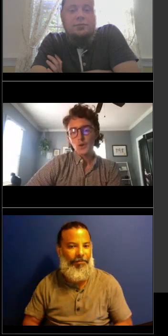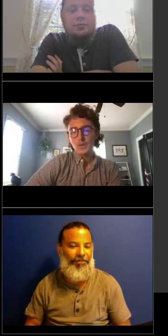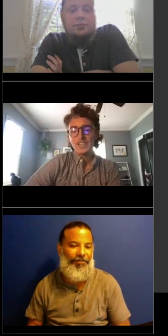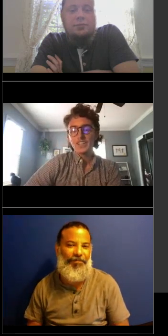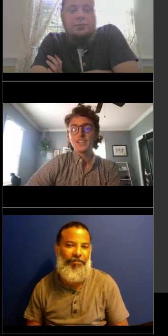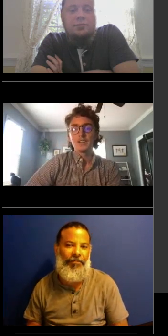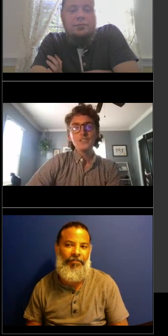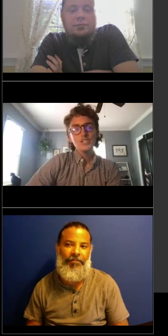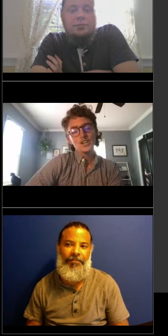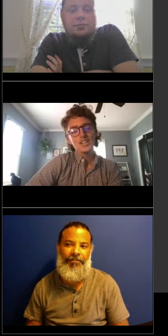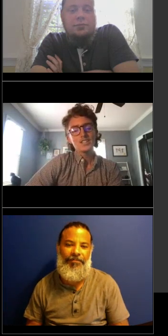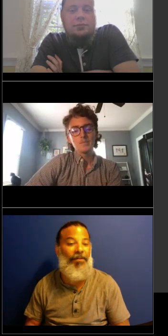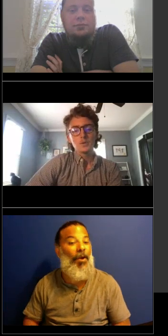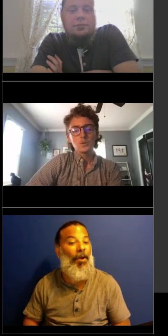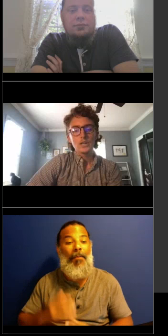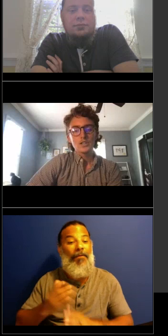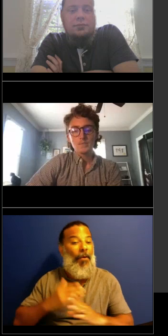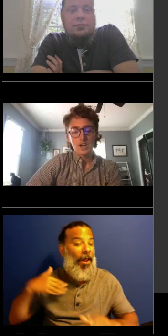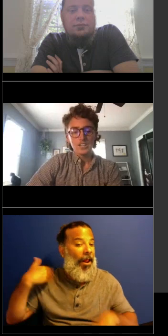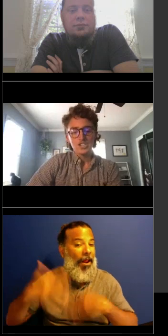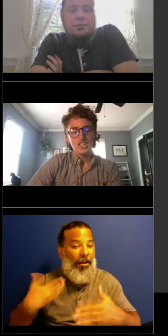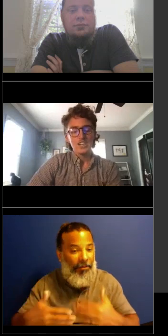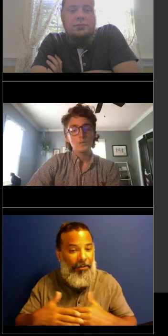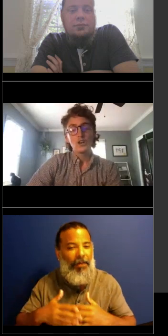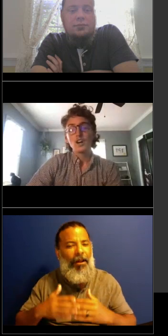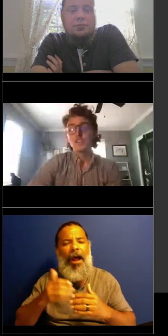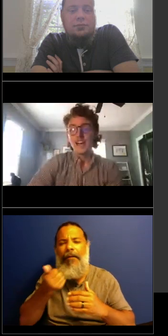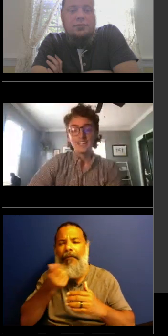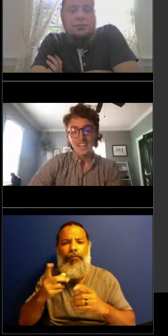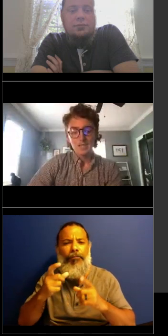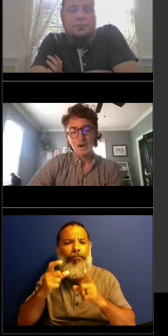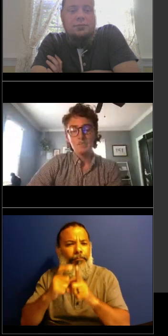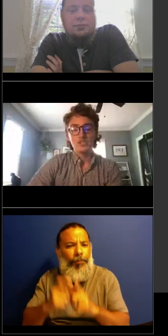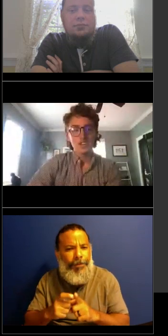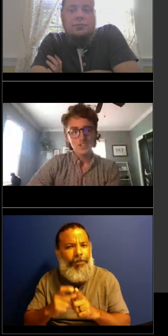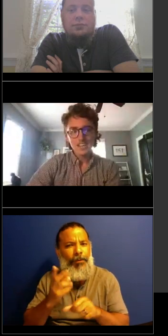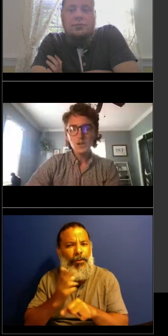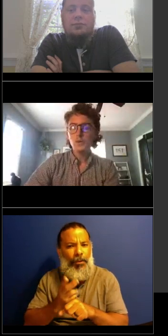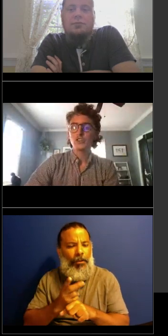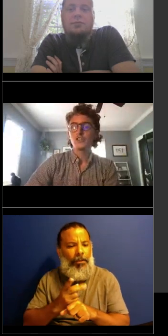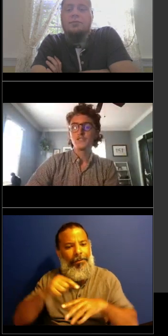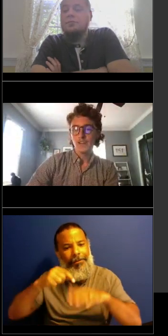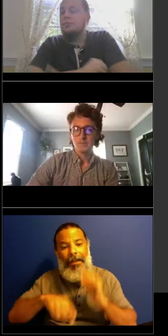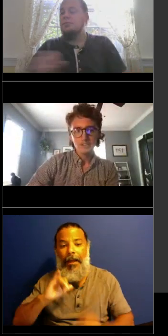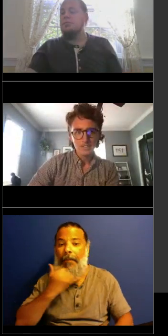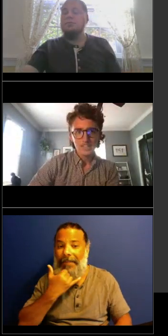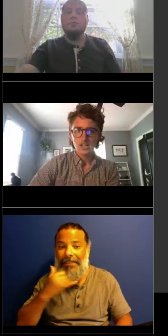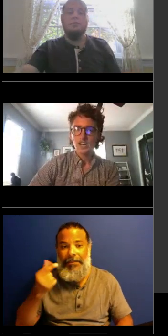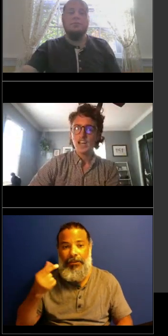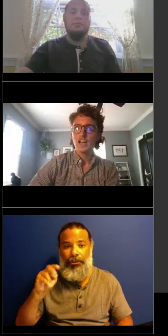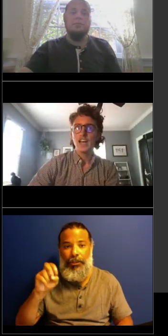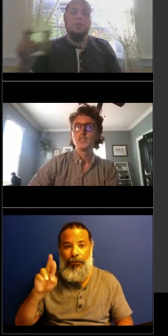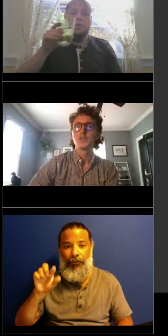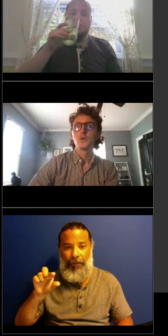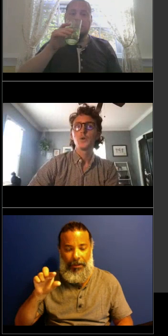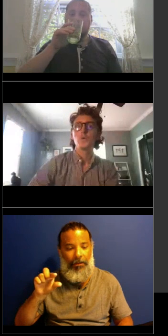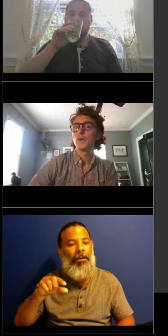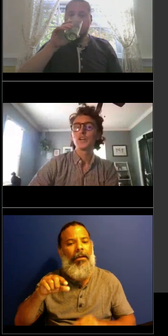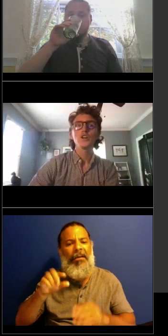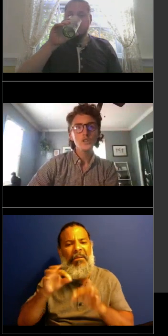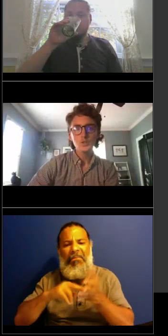So before we get really started, some quick terminology. We'll talk at length about misgendering, which I'll define briefly here